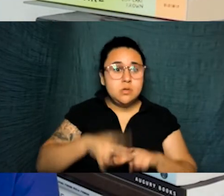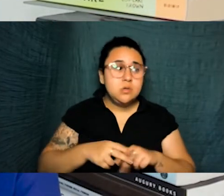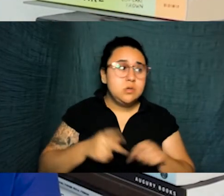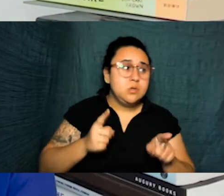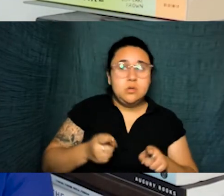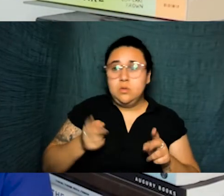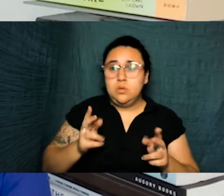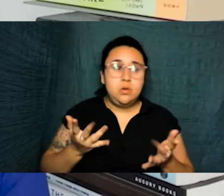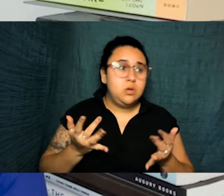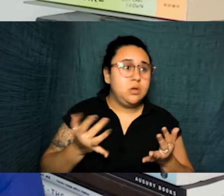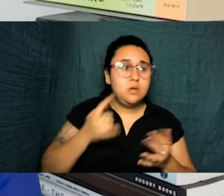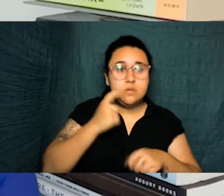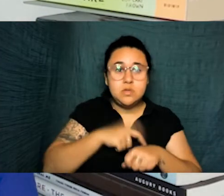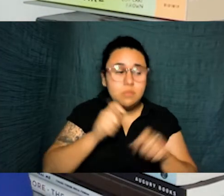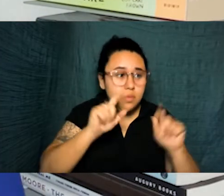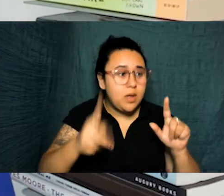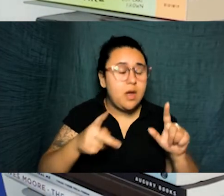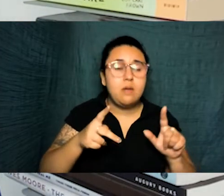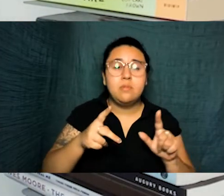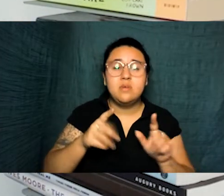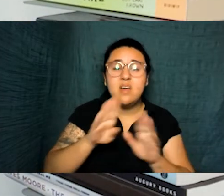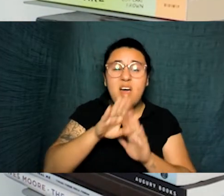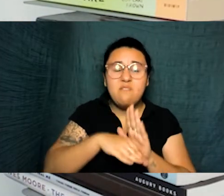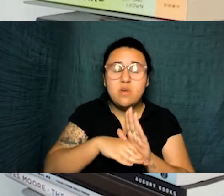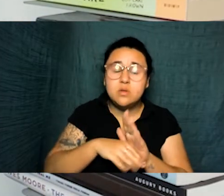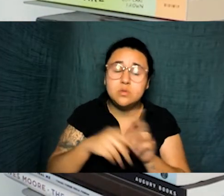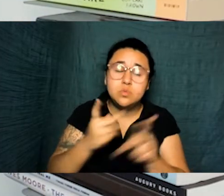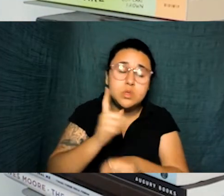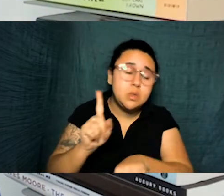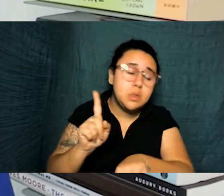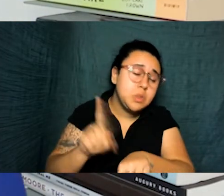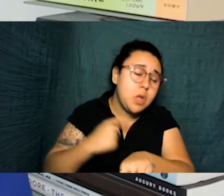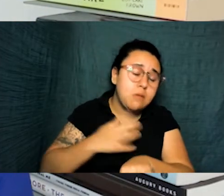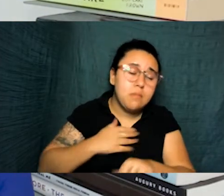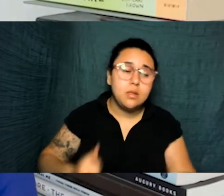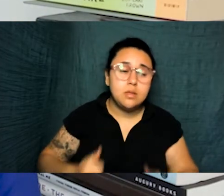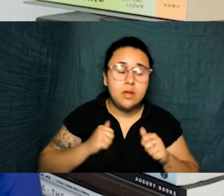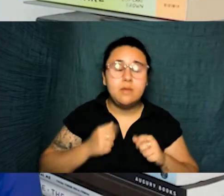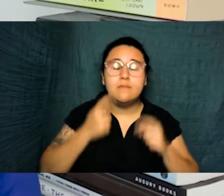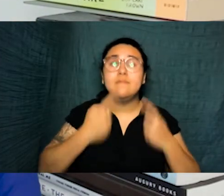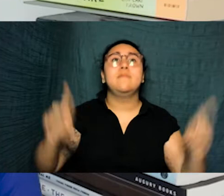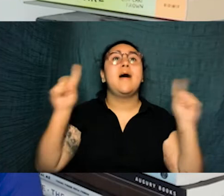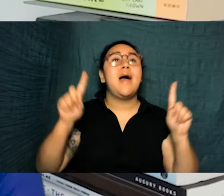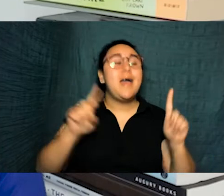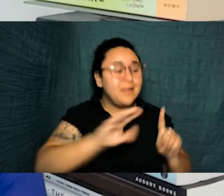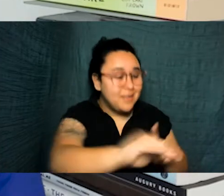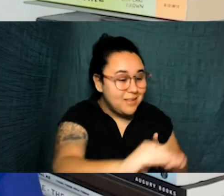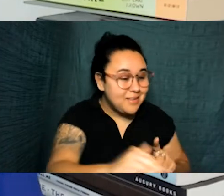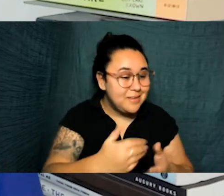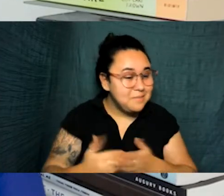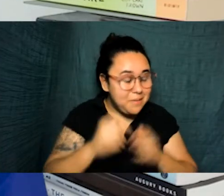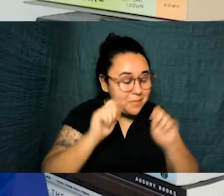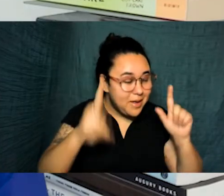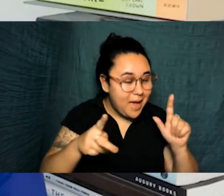up. It was the longest half hour of my life. Finally, come on, baby, get up, I attempted to